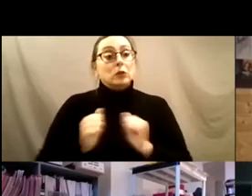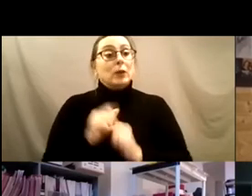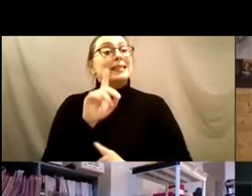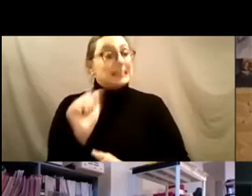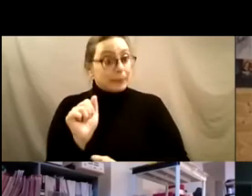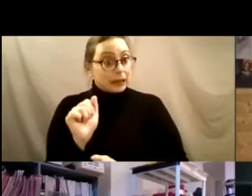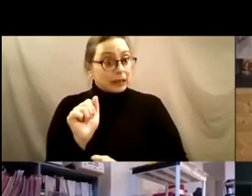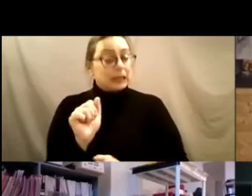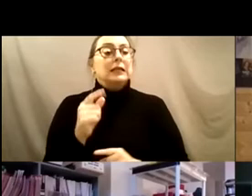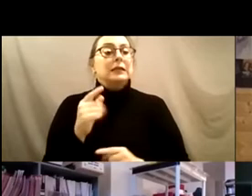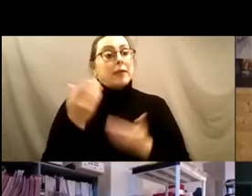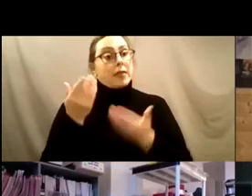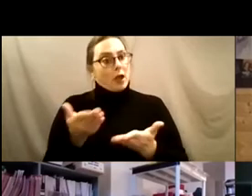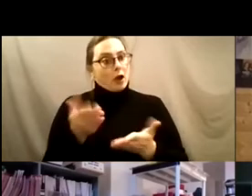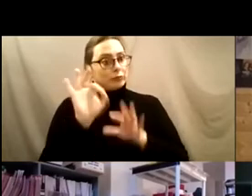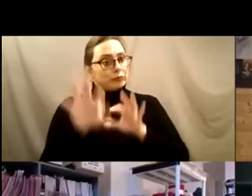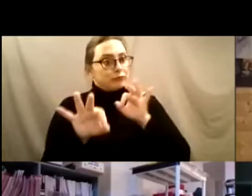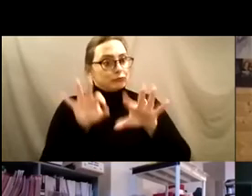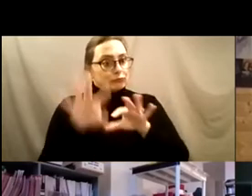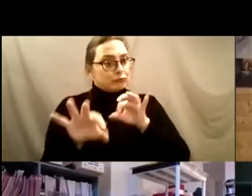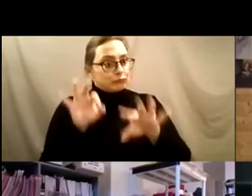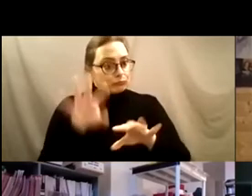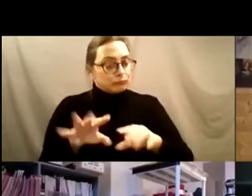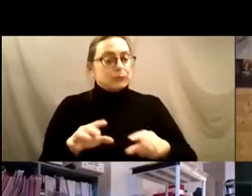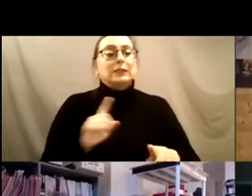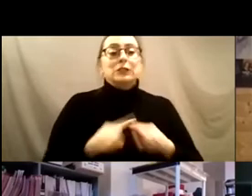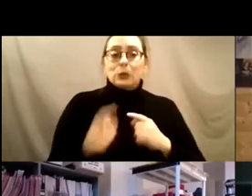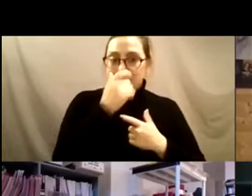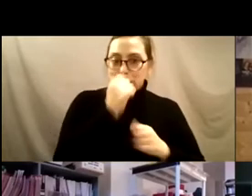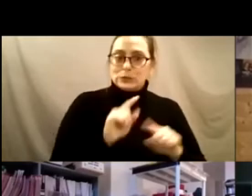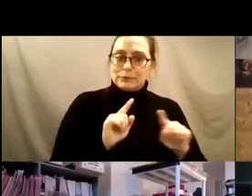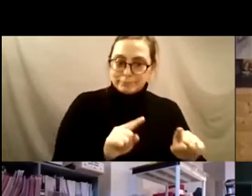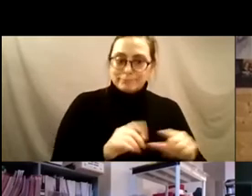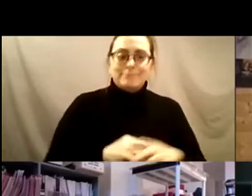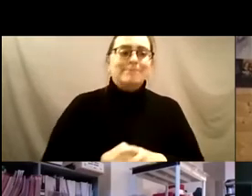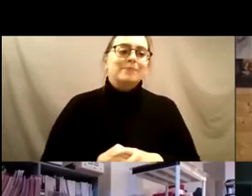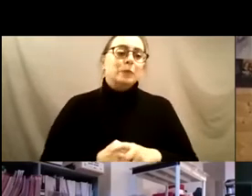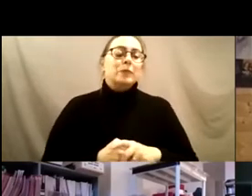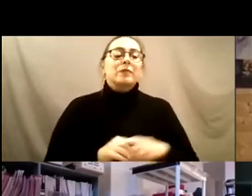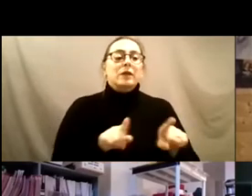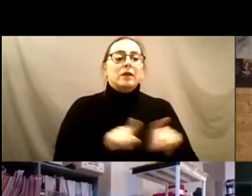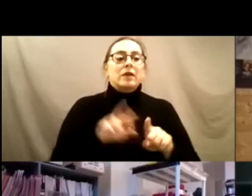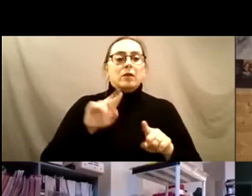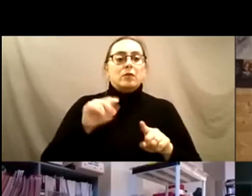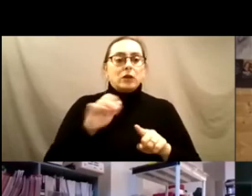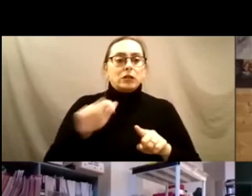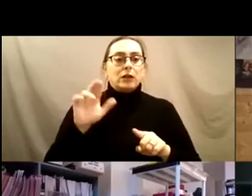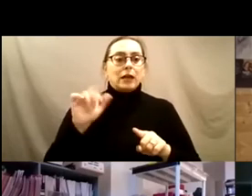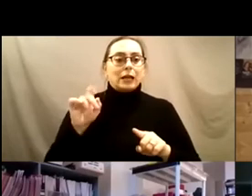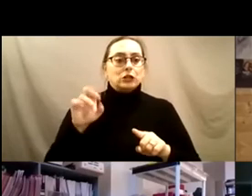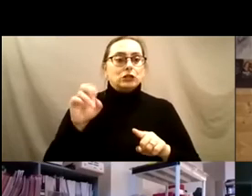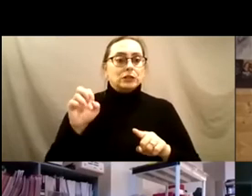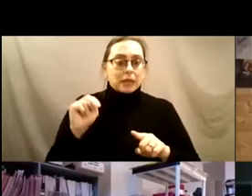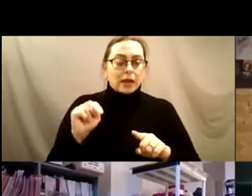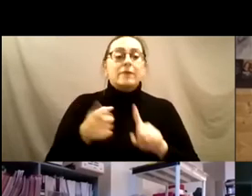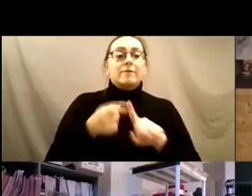were addressed. So it was very interesting to attend that. I also met with Rachel Anderson from Creative